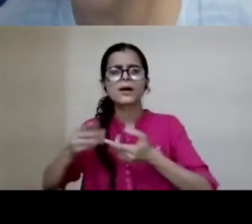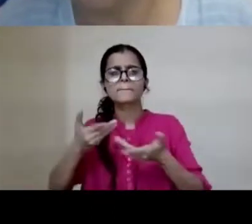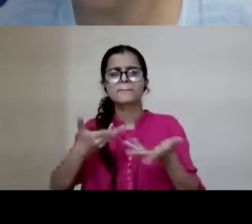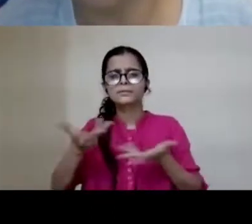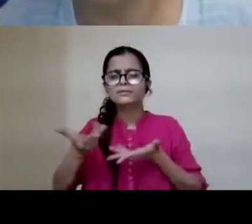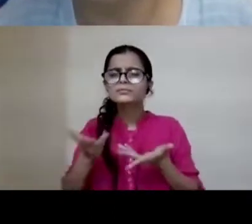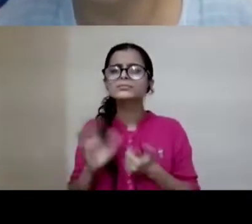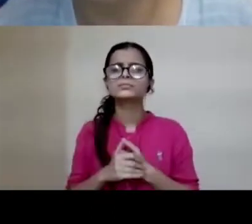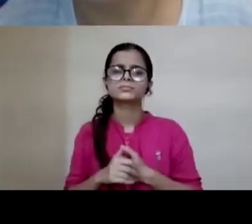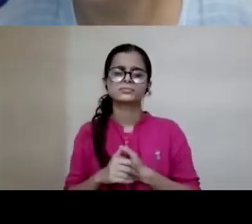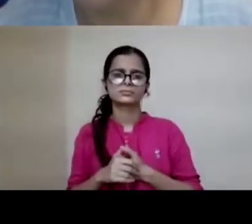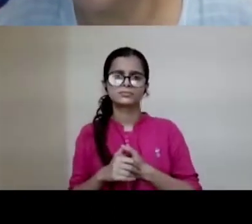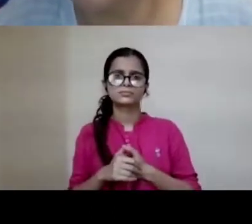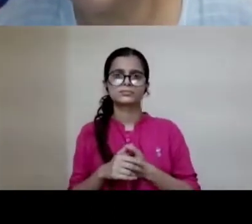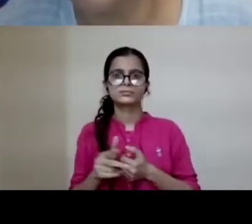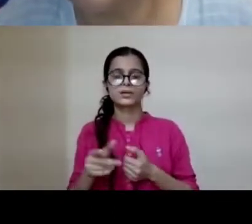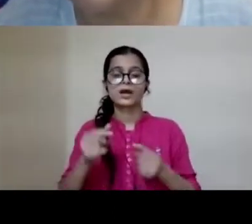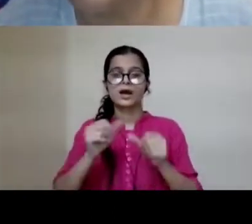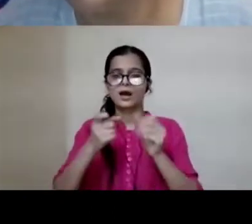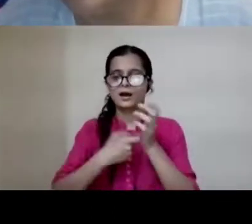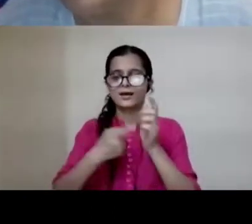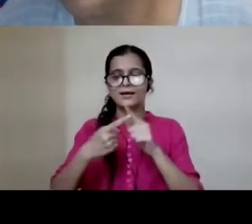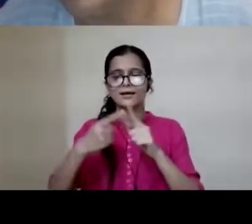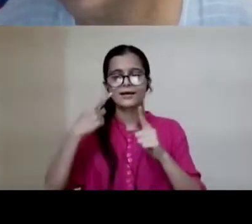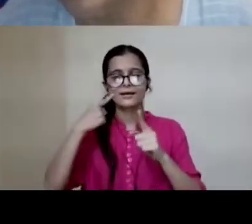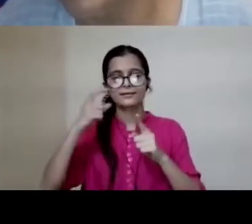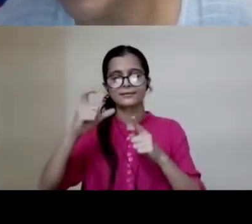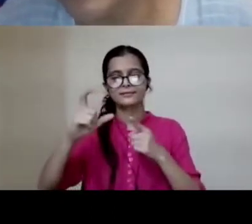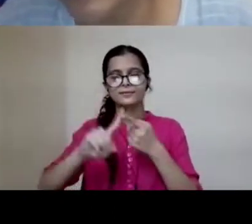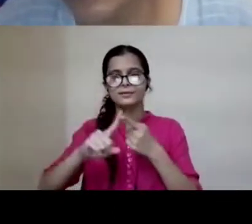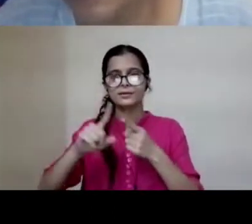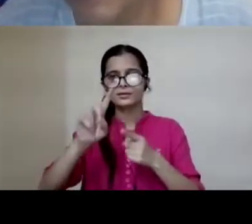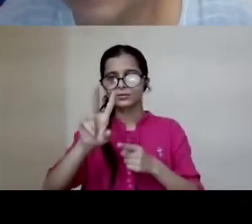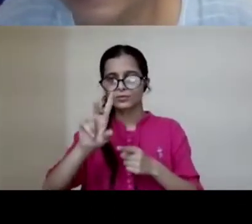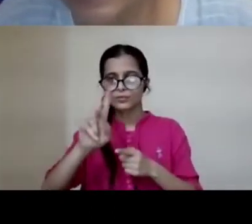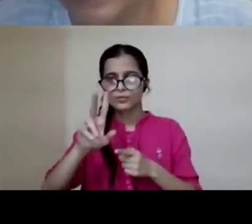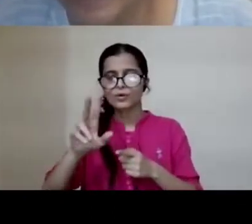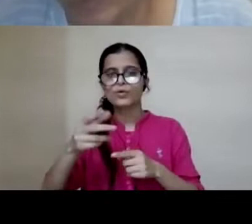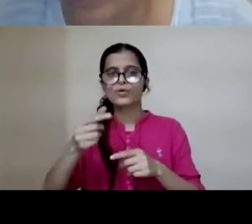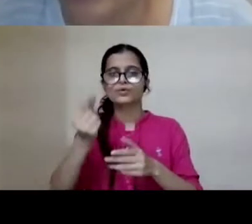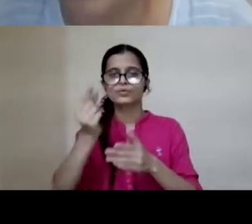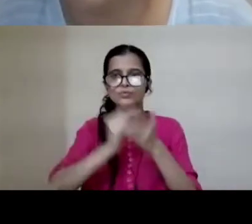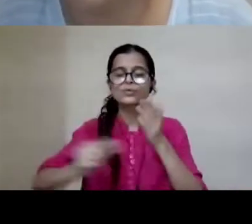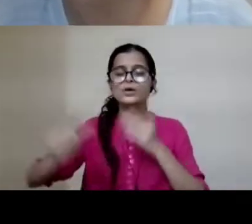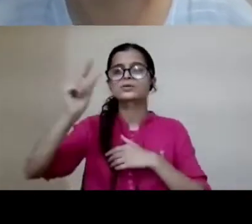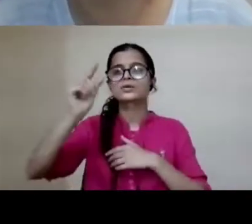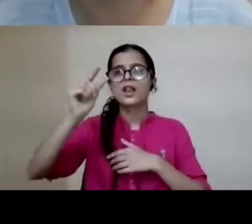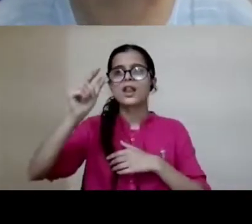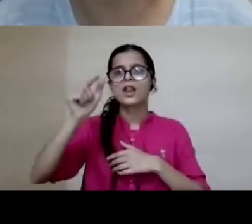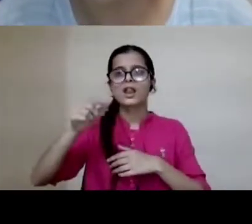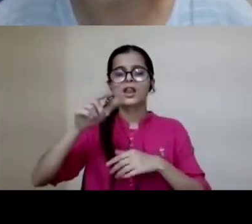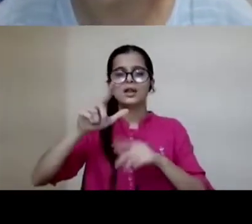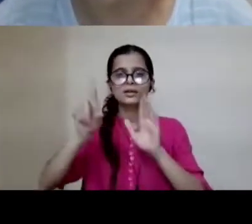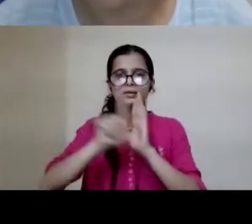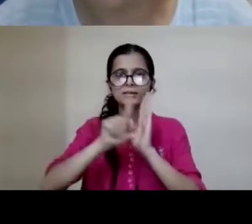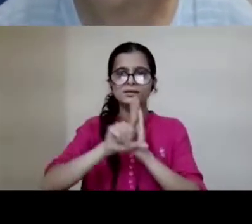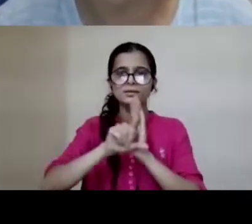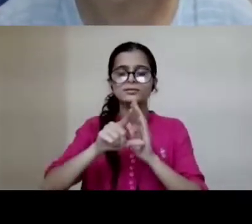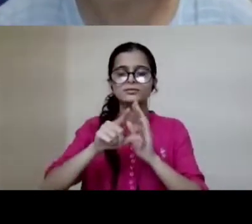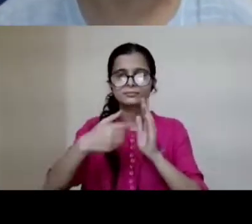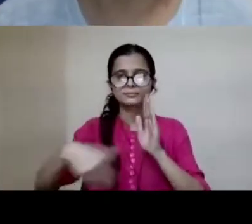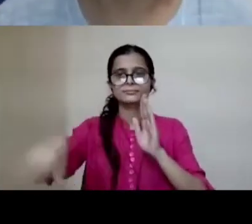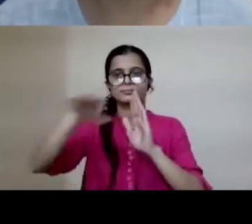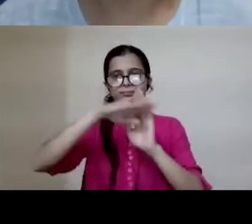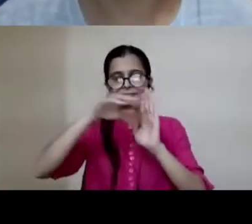the Article 12 and the universal legal capacity with support being put out as the new